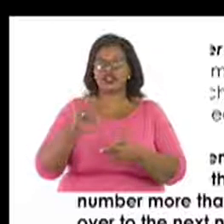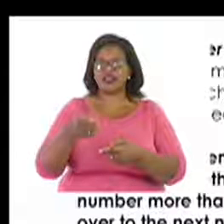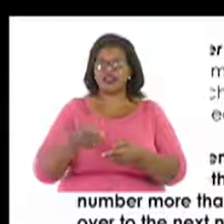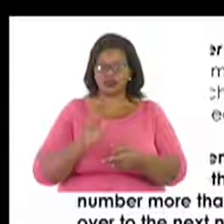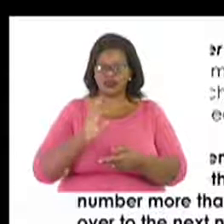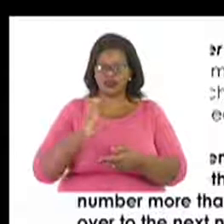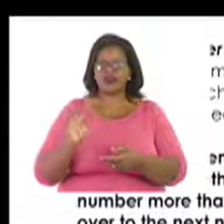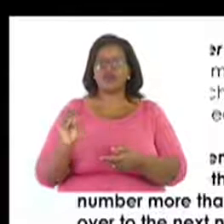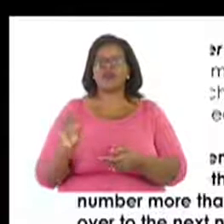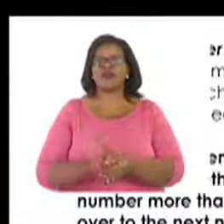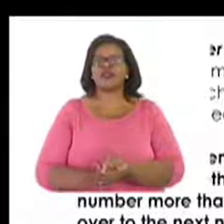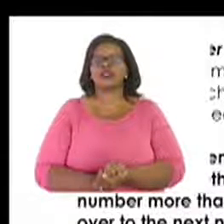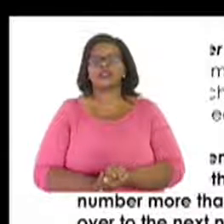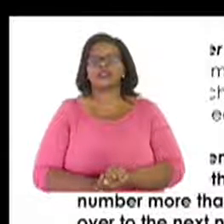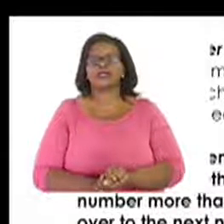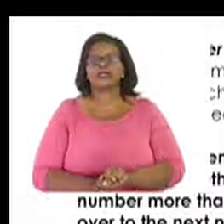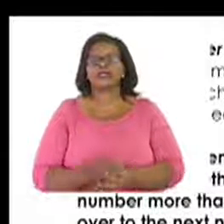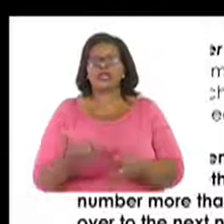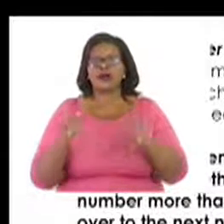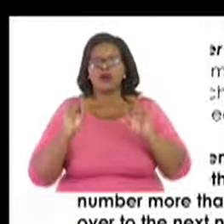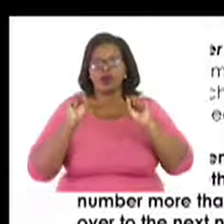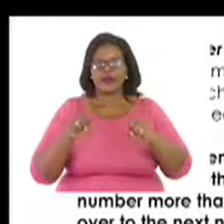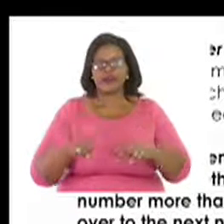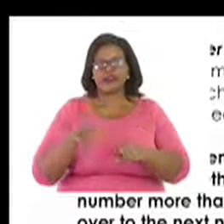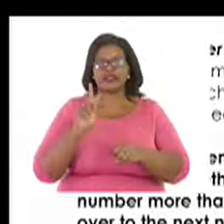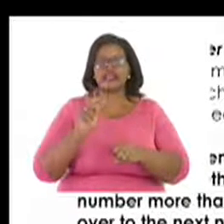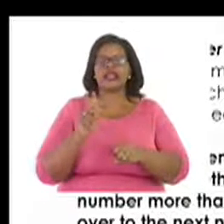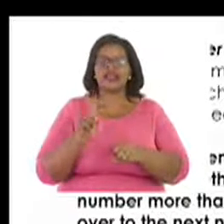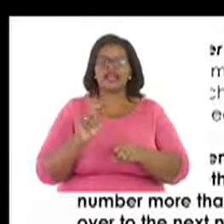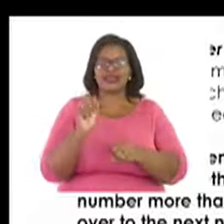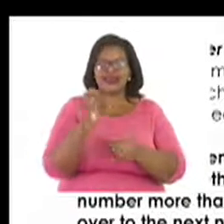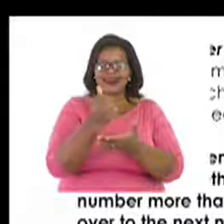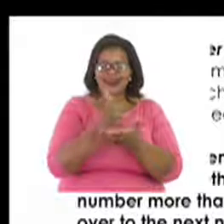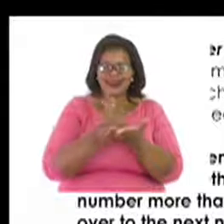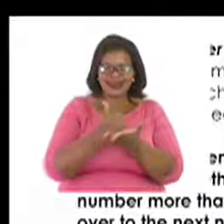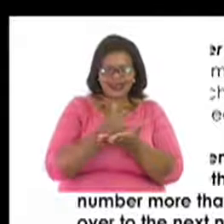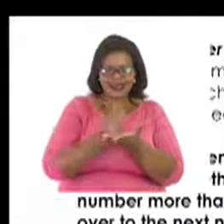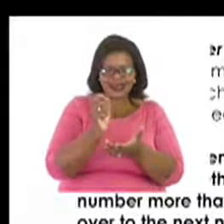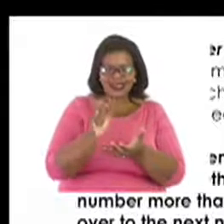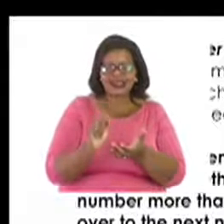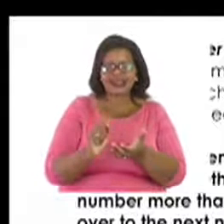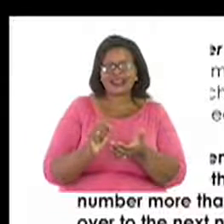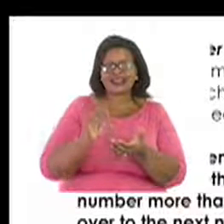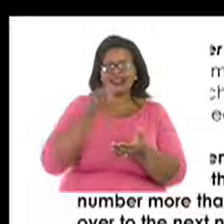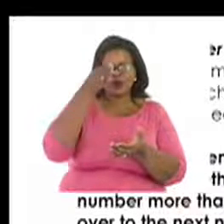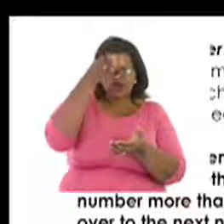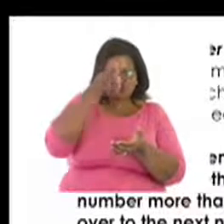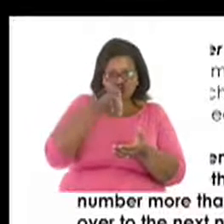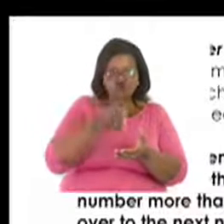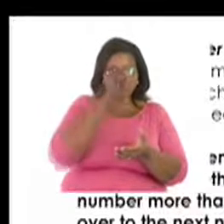14,500. We need to write our numbers neatly underneath each other.